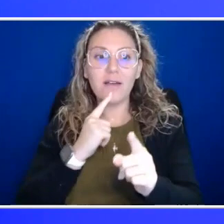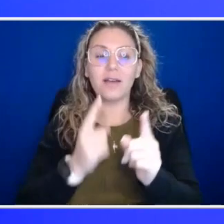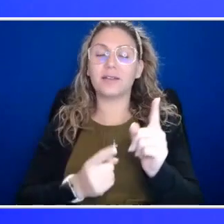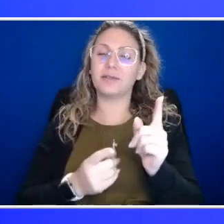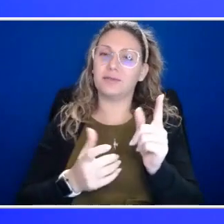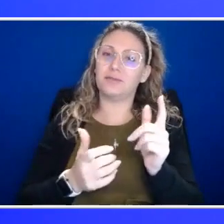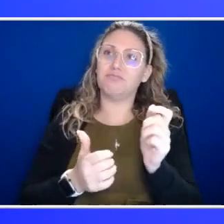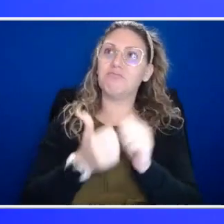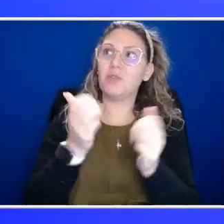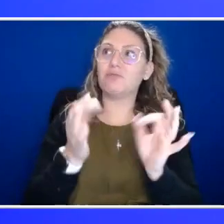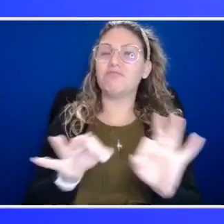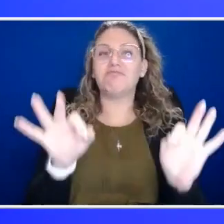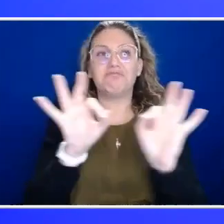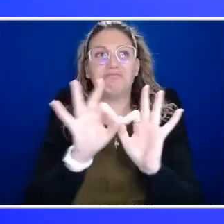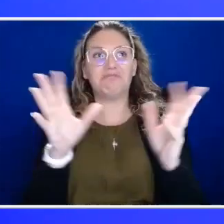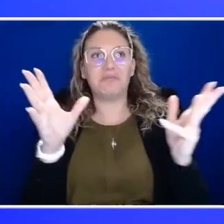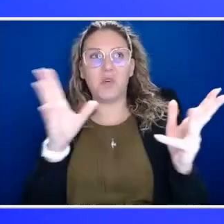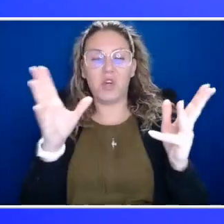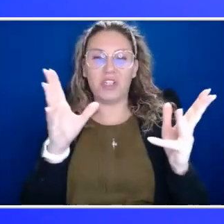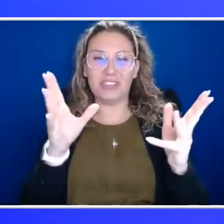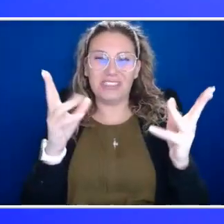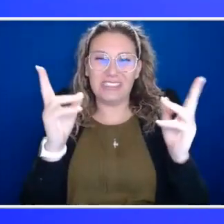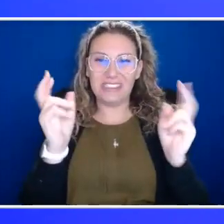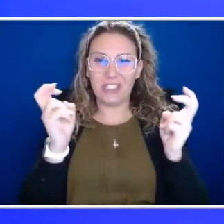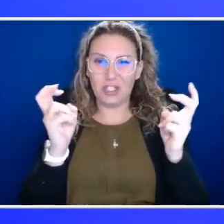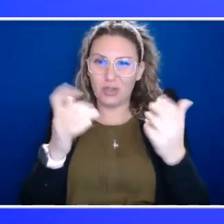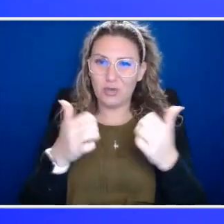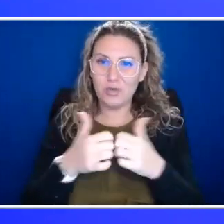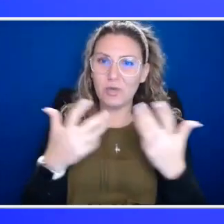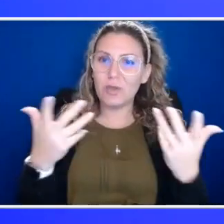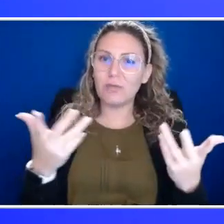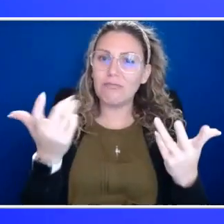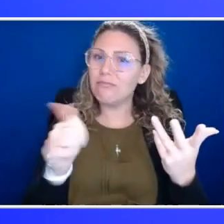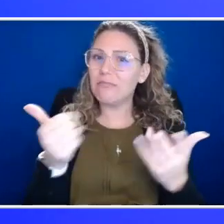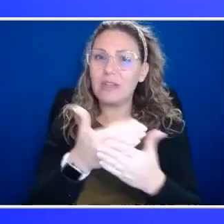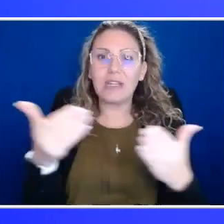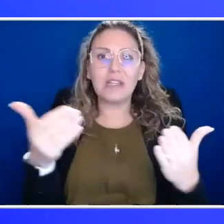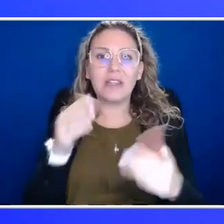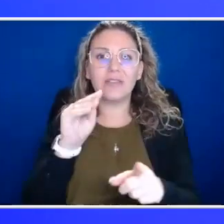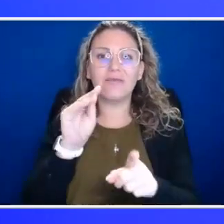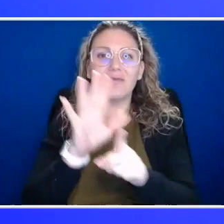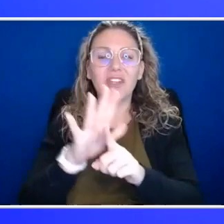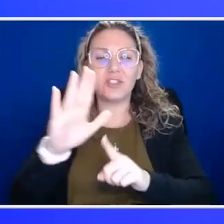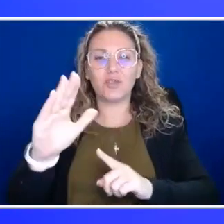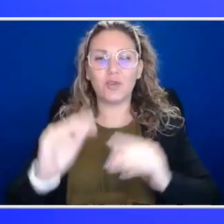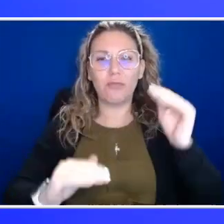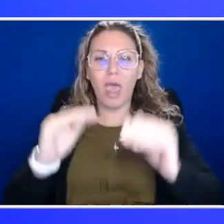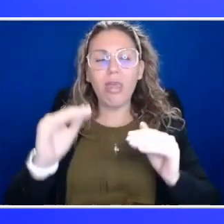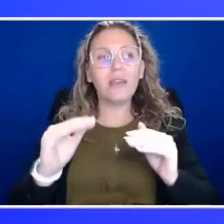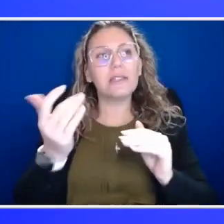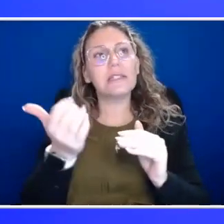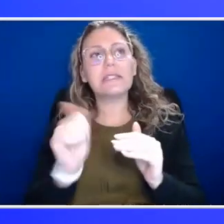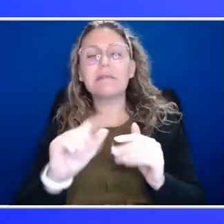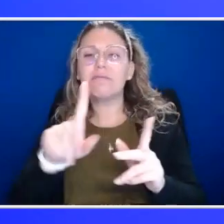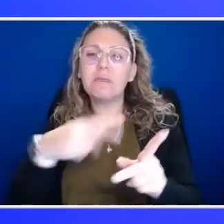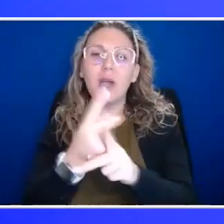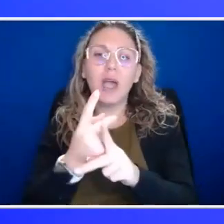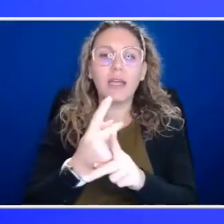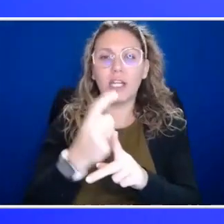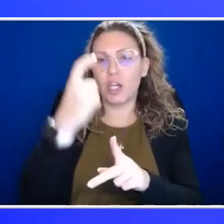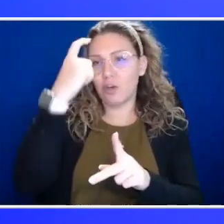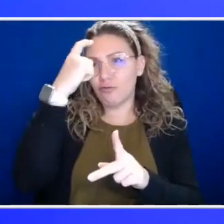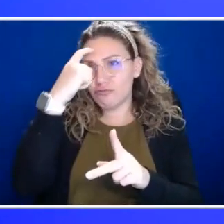would lead to trouble with falls is anything that is going to affect your balance. So that's any kind of neurological problem,